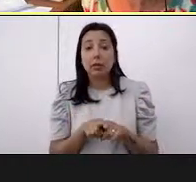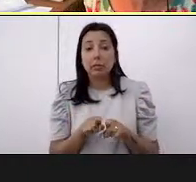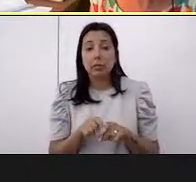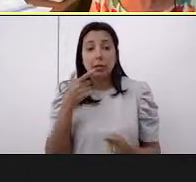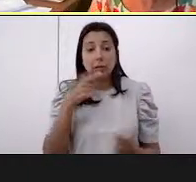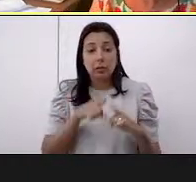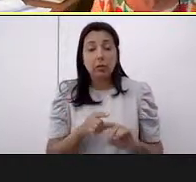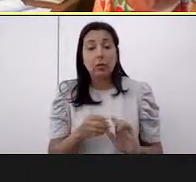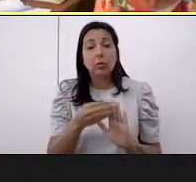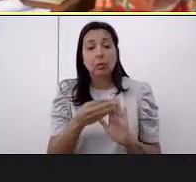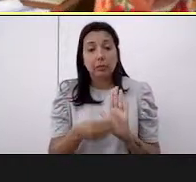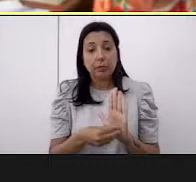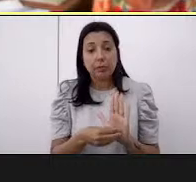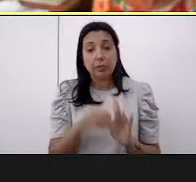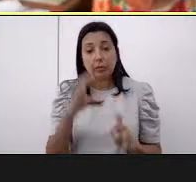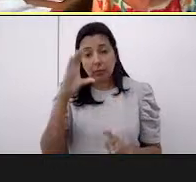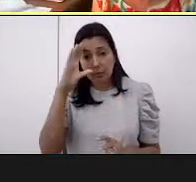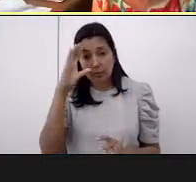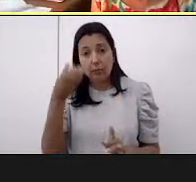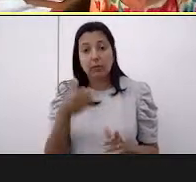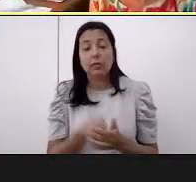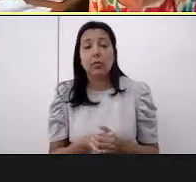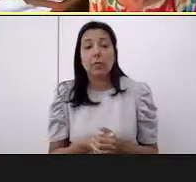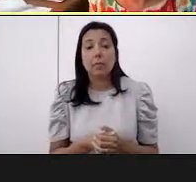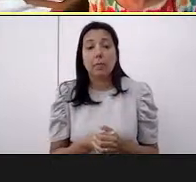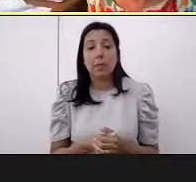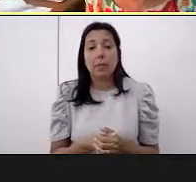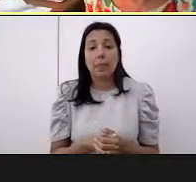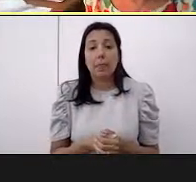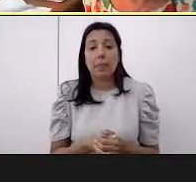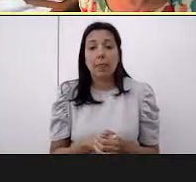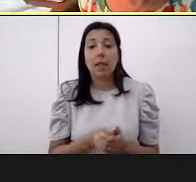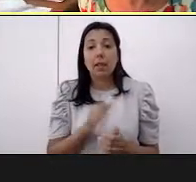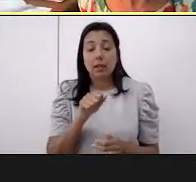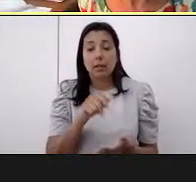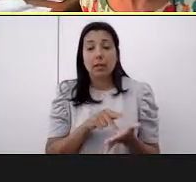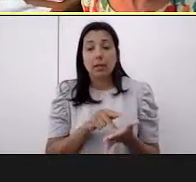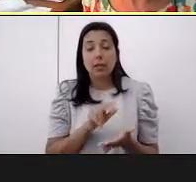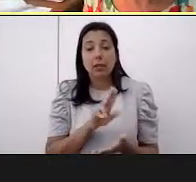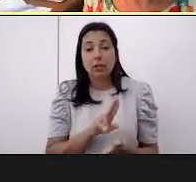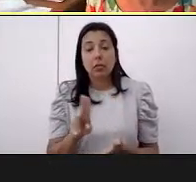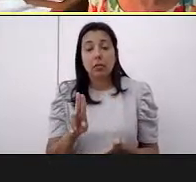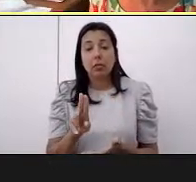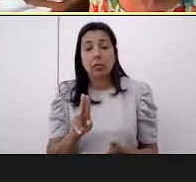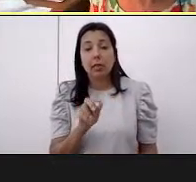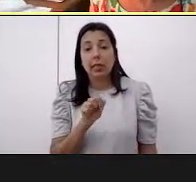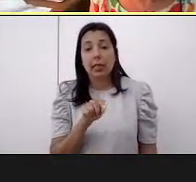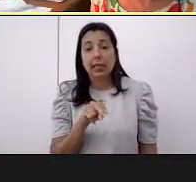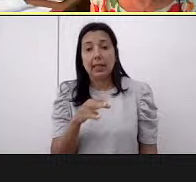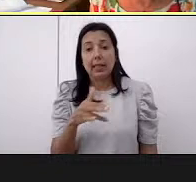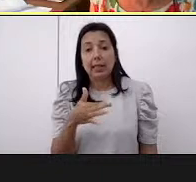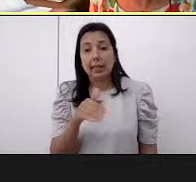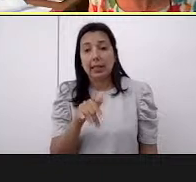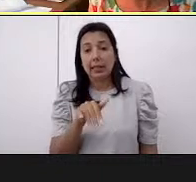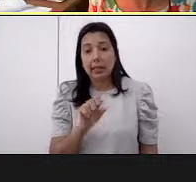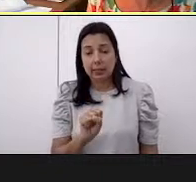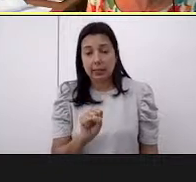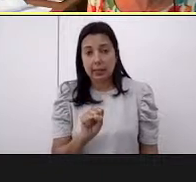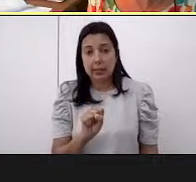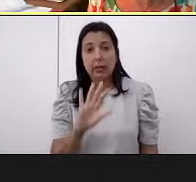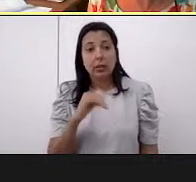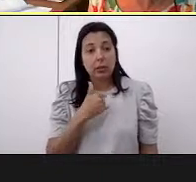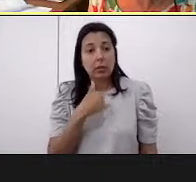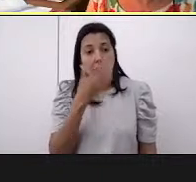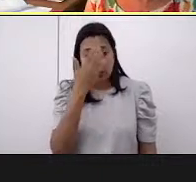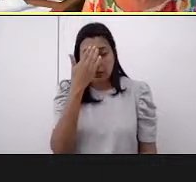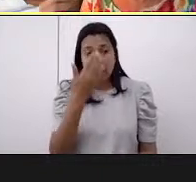deciding. And it's what we call arenas. And And we think the rules of